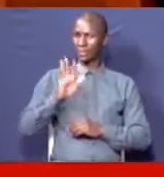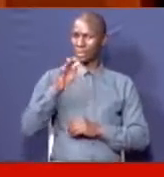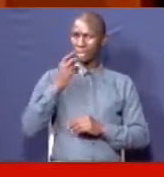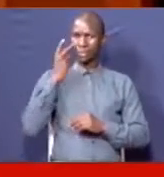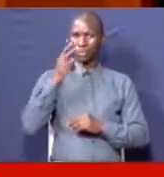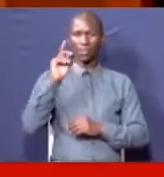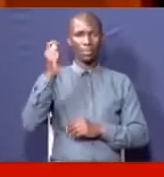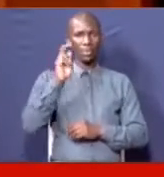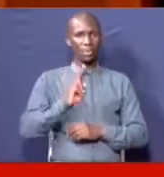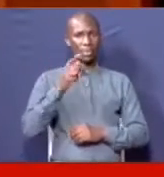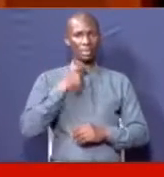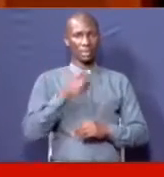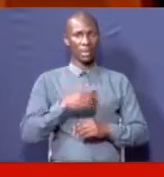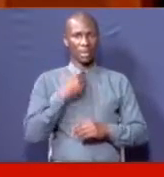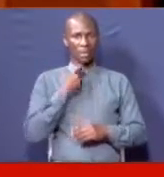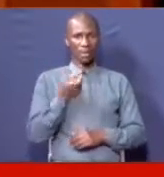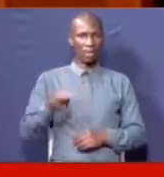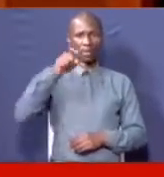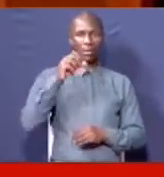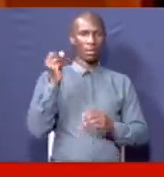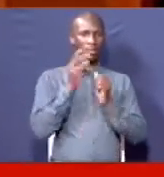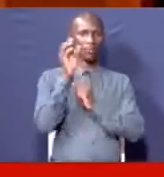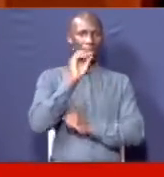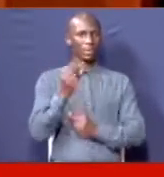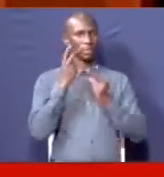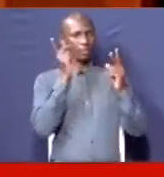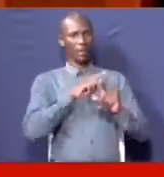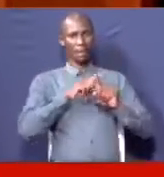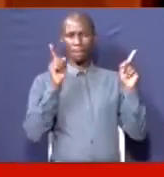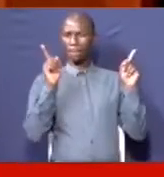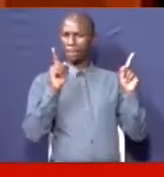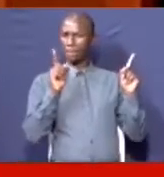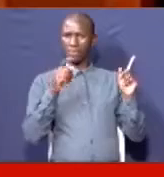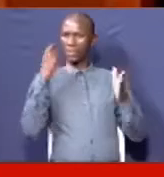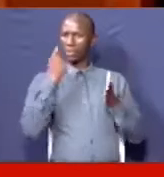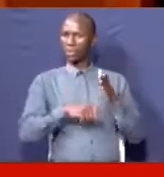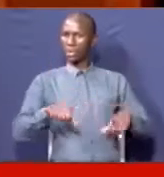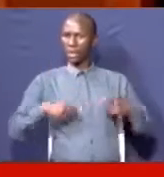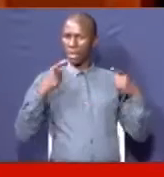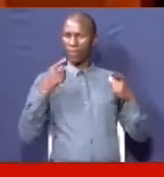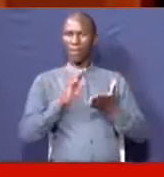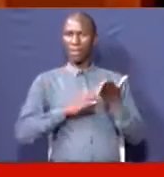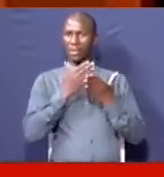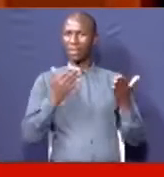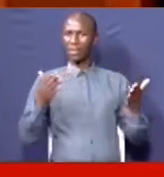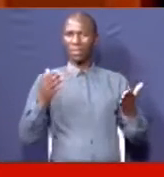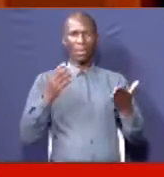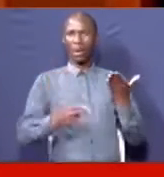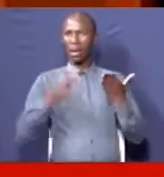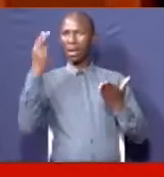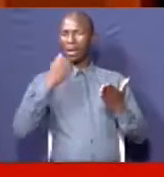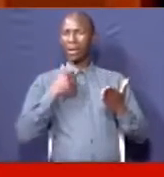the President say that there is an increment of 12%. But the price and cost of living of basic commodities are shot up